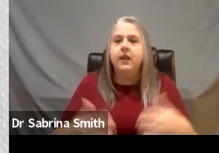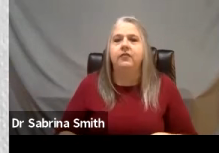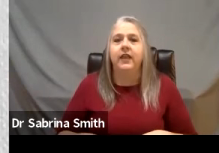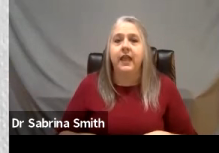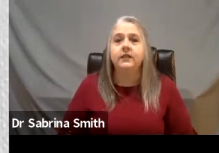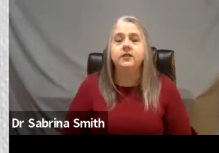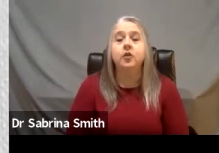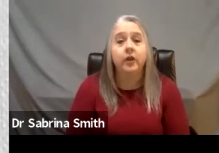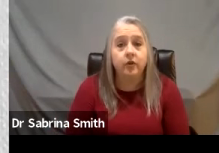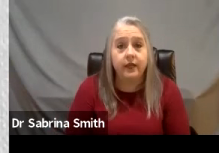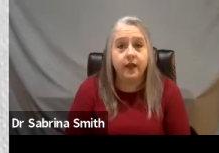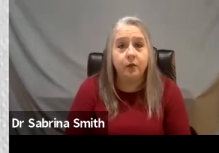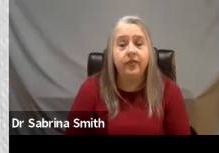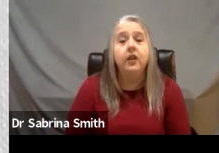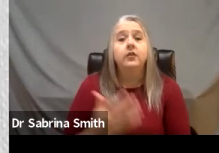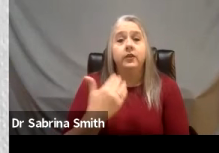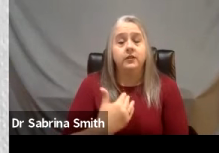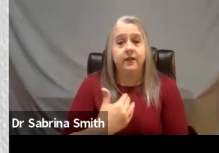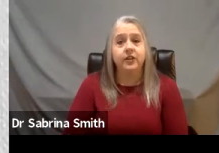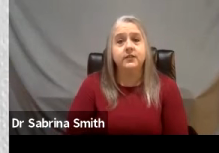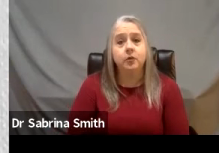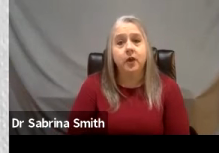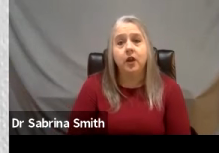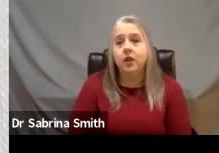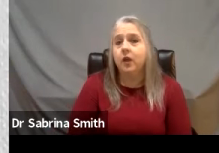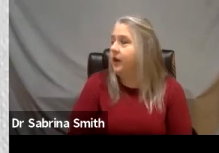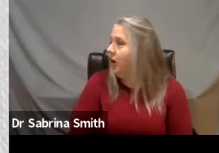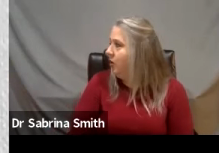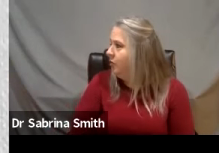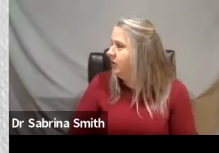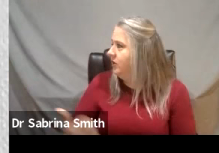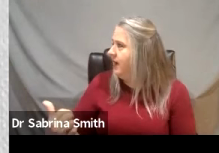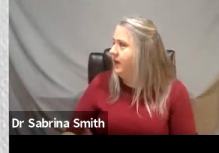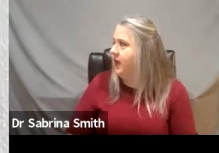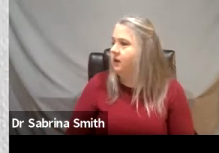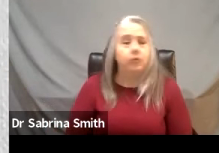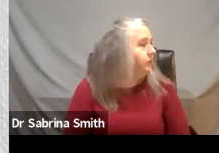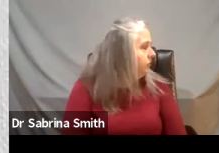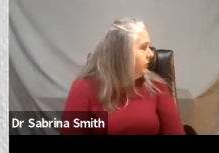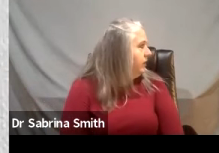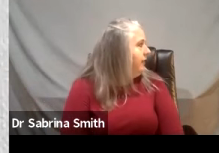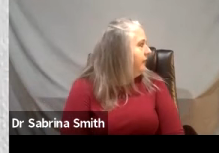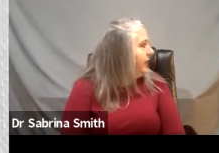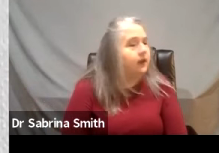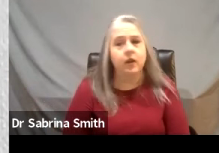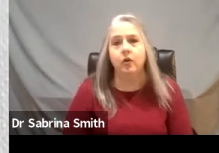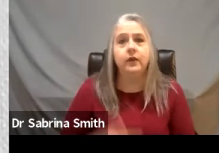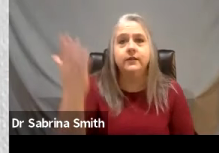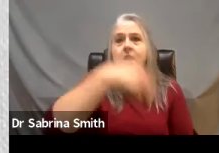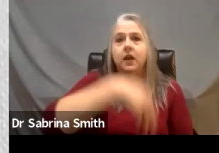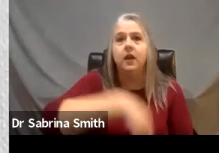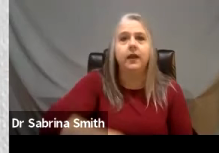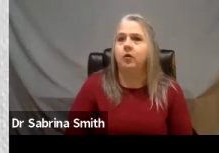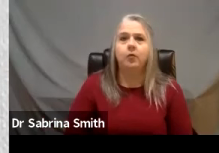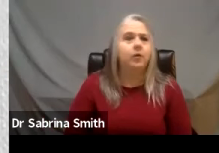time if I can, so that we don't end up with the deaf consumer going, oh, what are you laughing at? Oh, what are y'all laughing at? Oh,